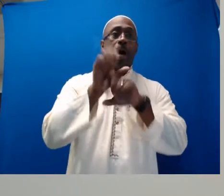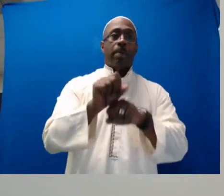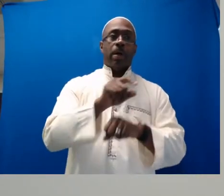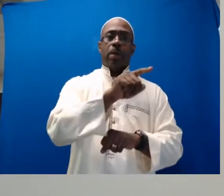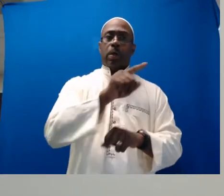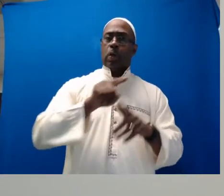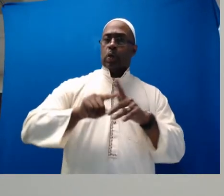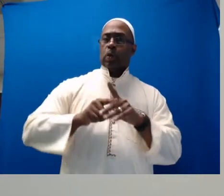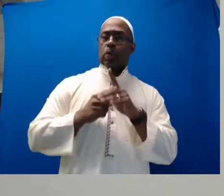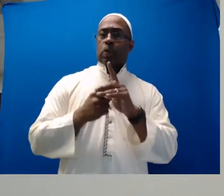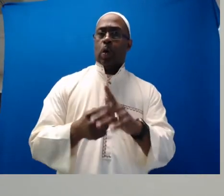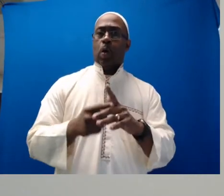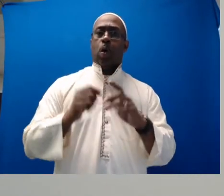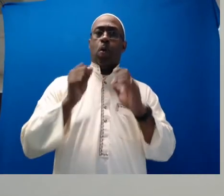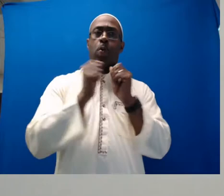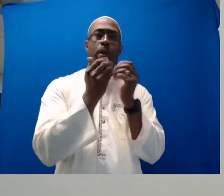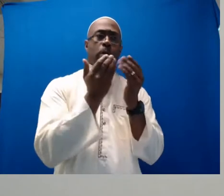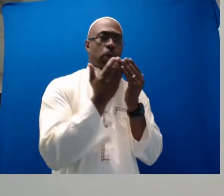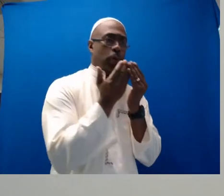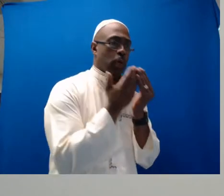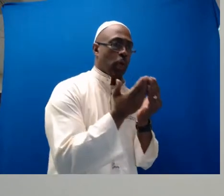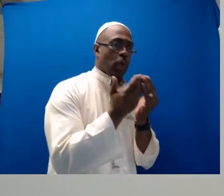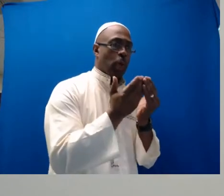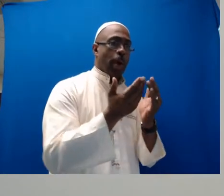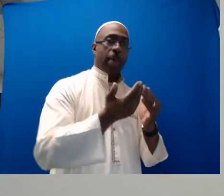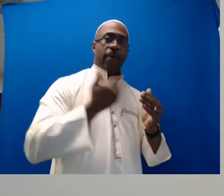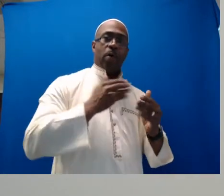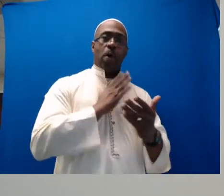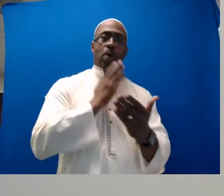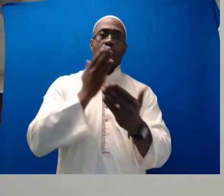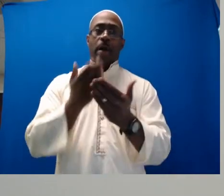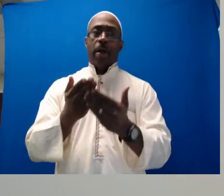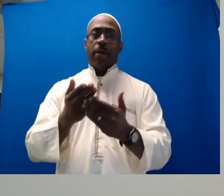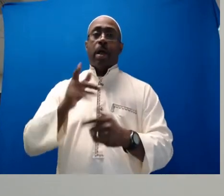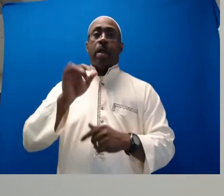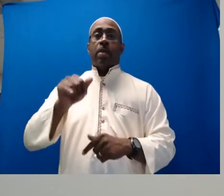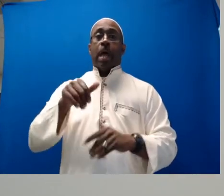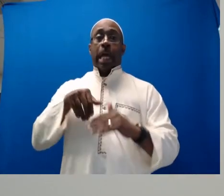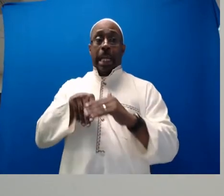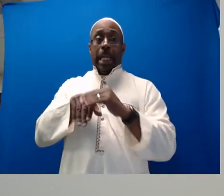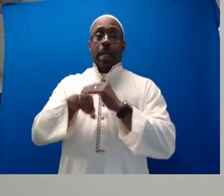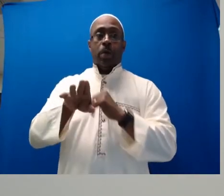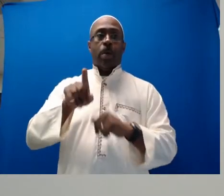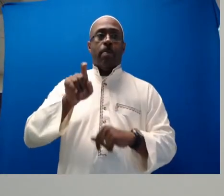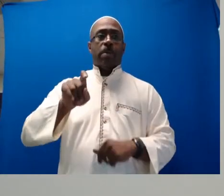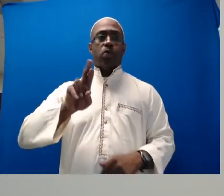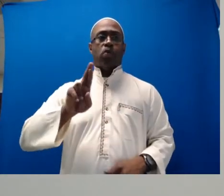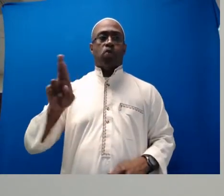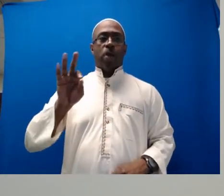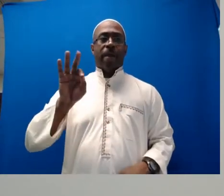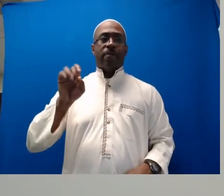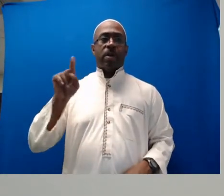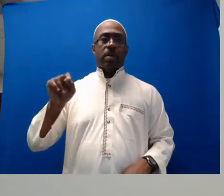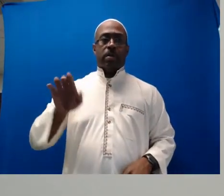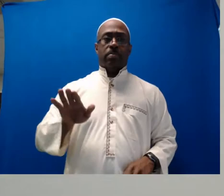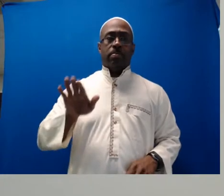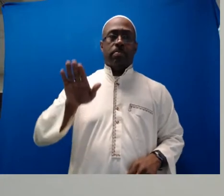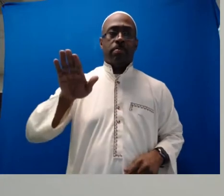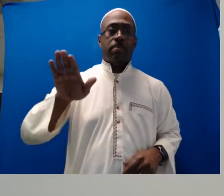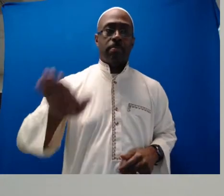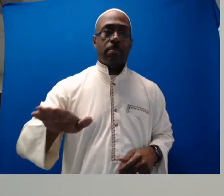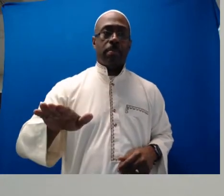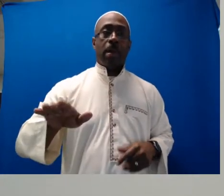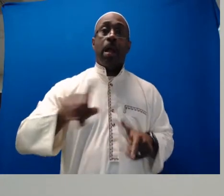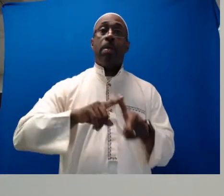off with, of course, the dua of coming to the masjid, stepping in with their right foot, And then they give charity.